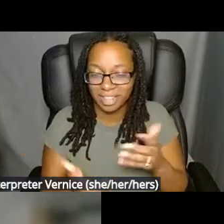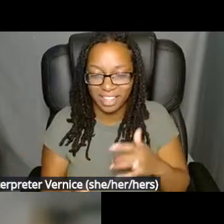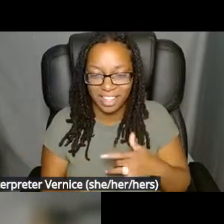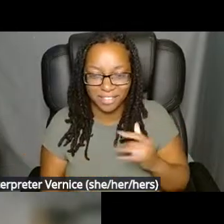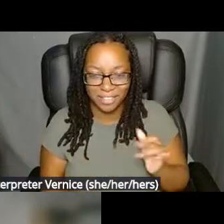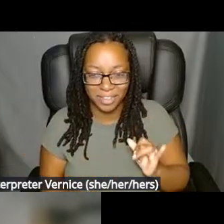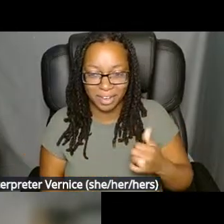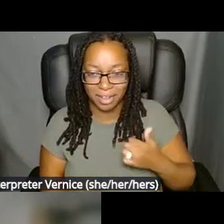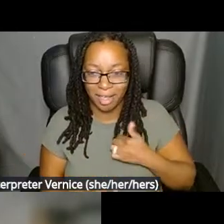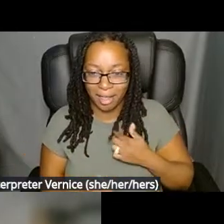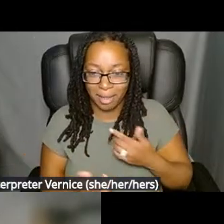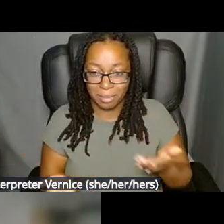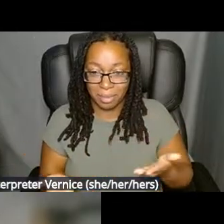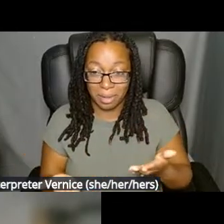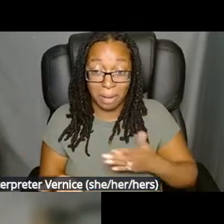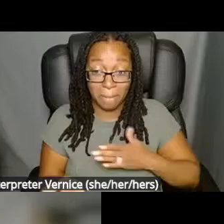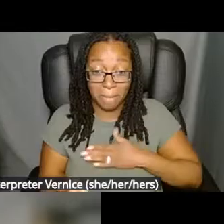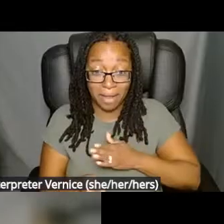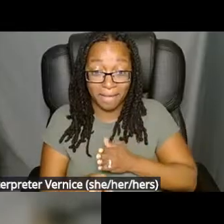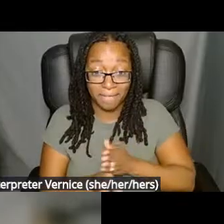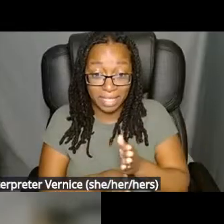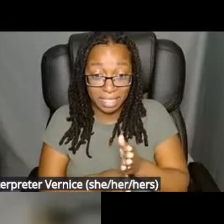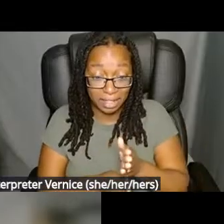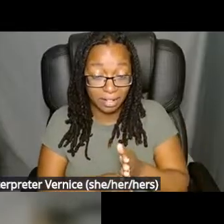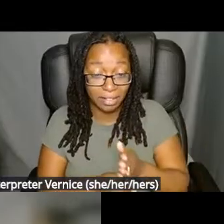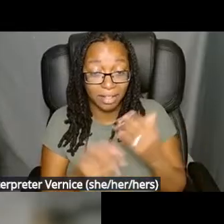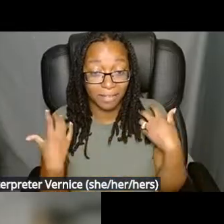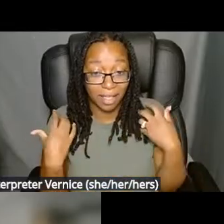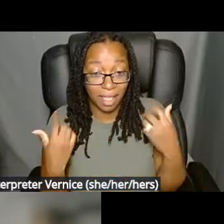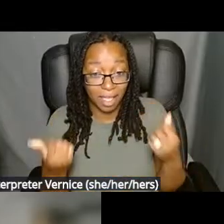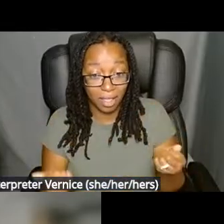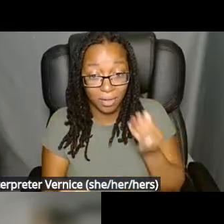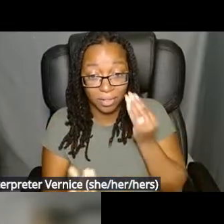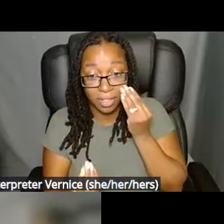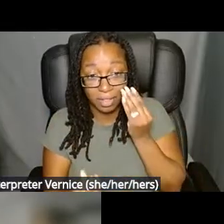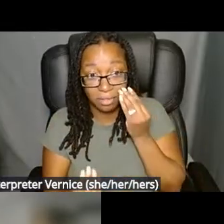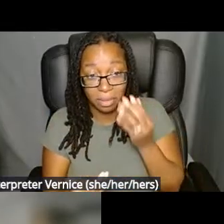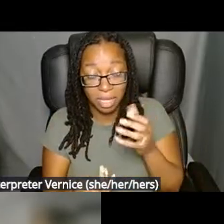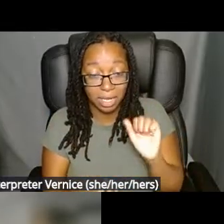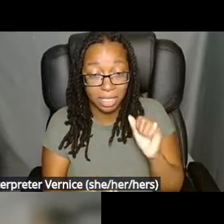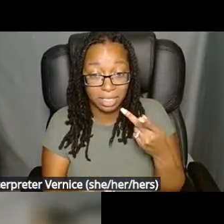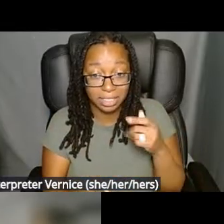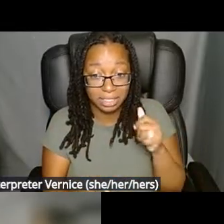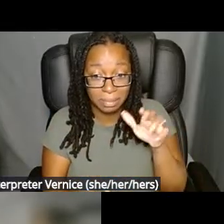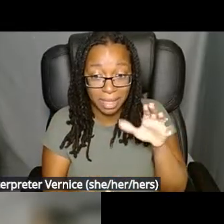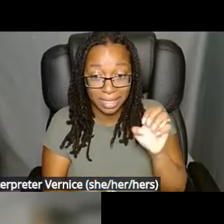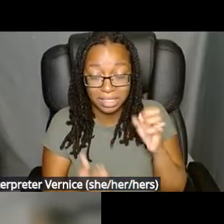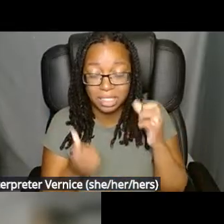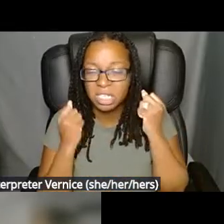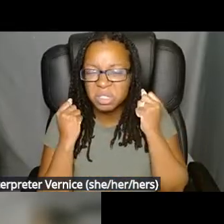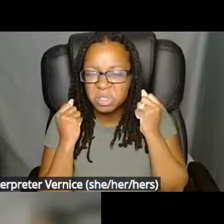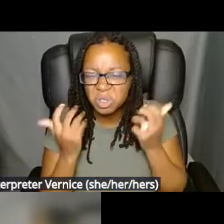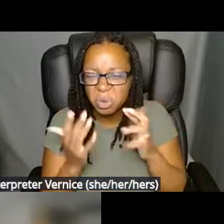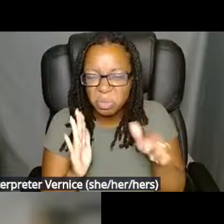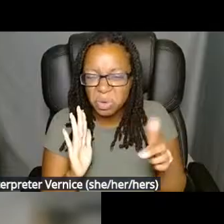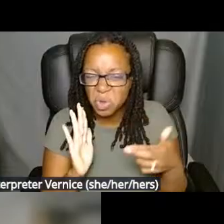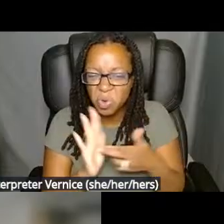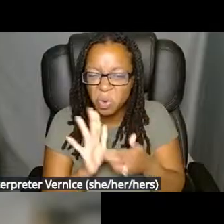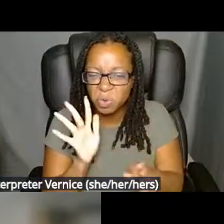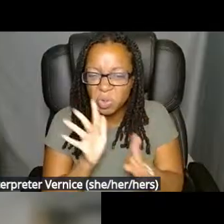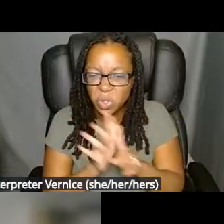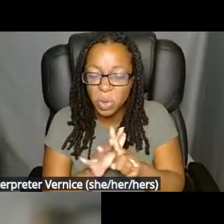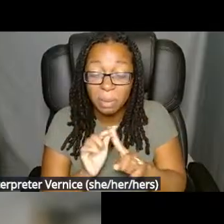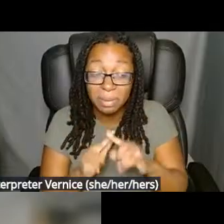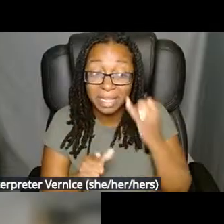health informatics space, there are so many different roles or whatnot that come up. But if you're not really in that space, you won't know that this exists.